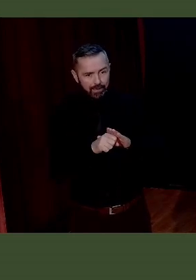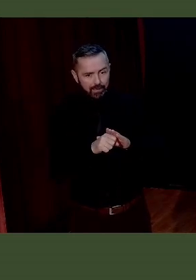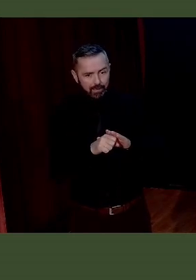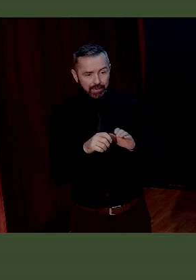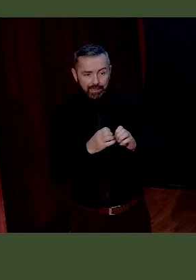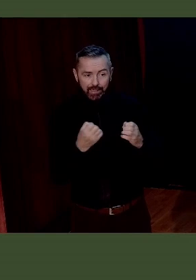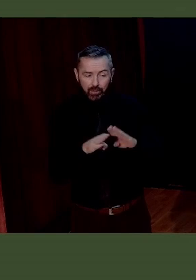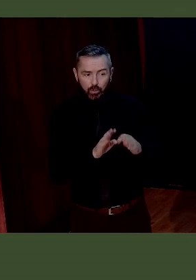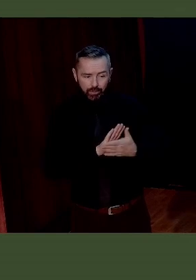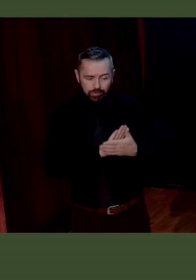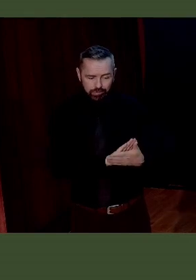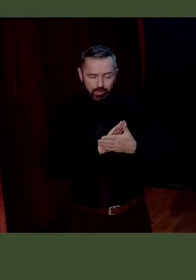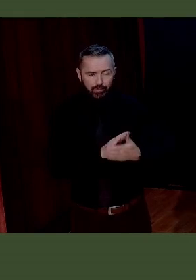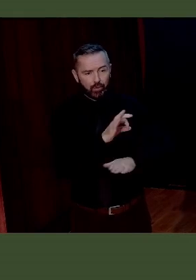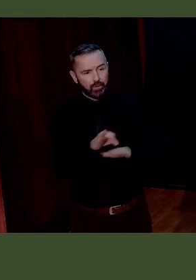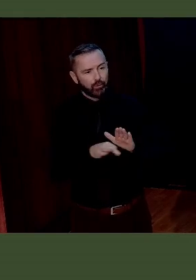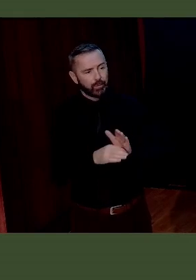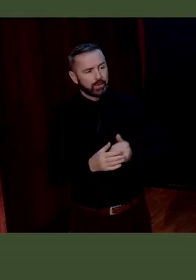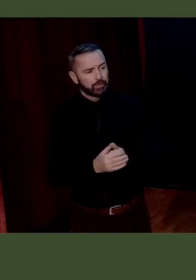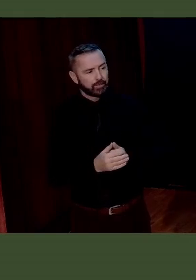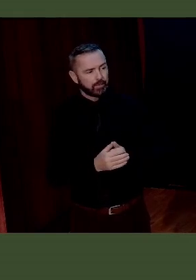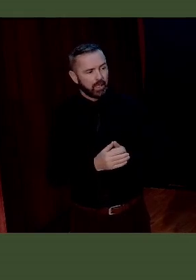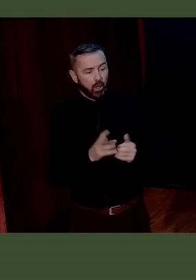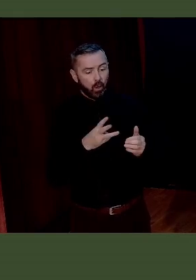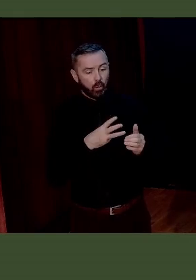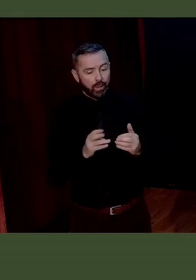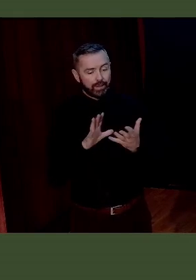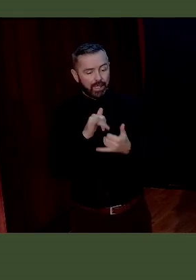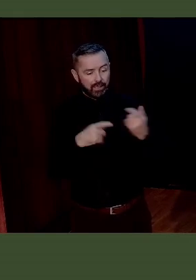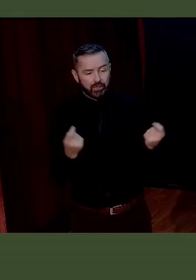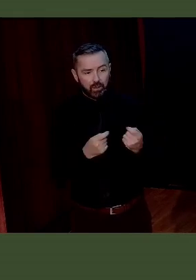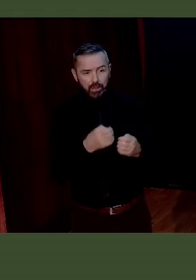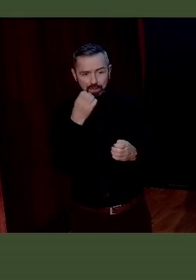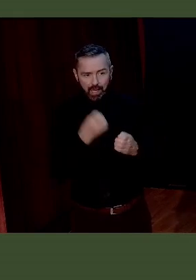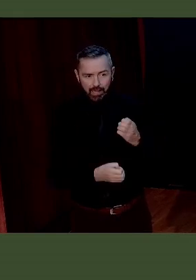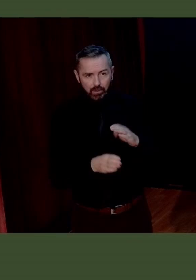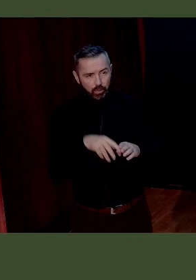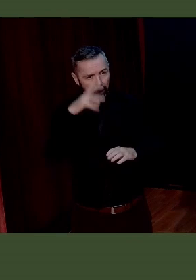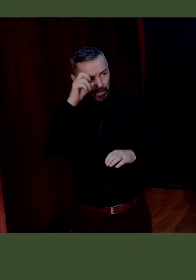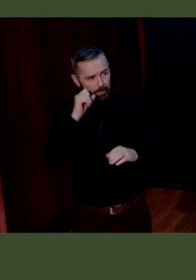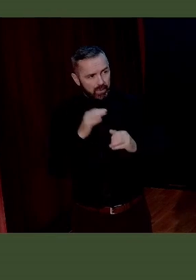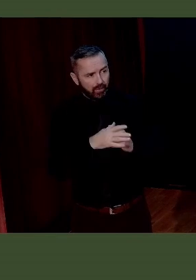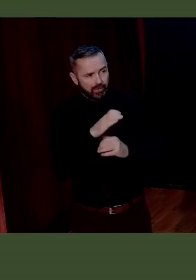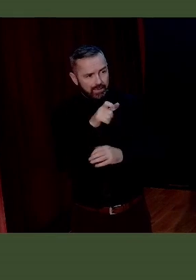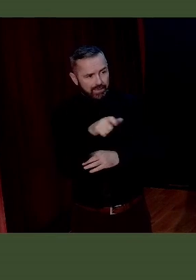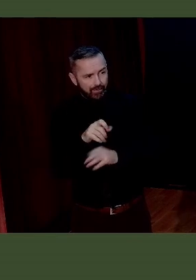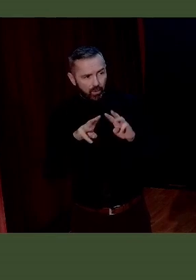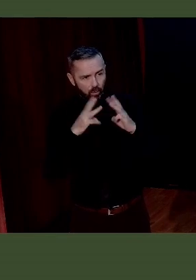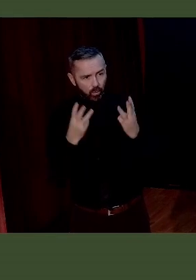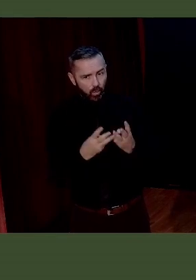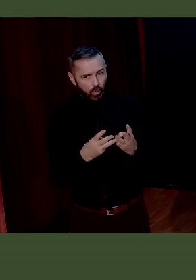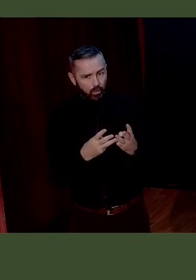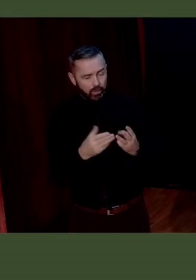state. As the decade of centenaries ends with the commemorations of the Civil War, the inclusion of women is